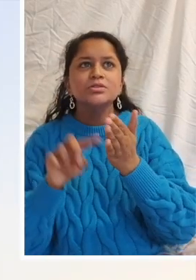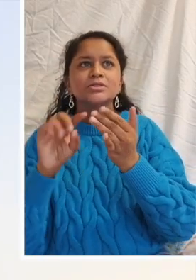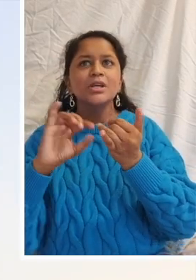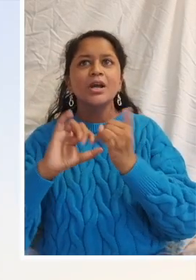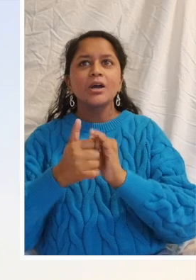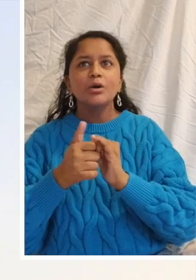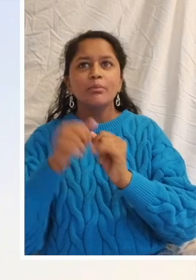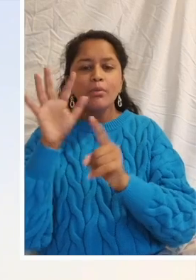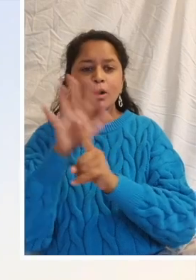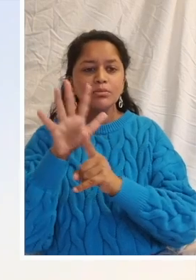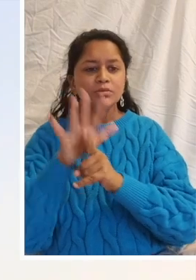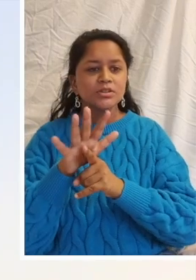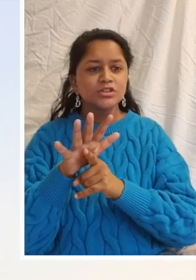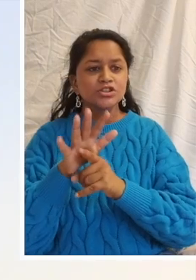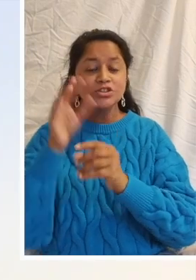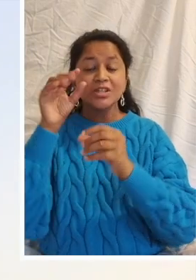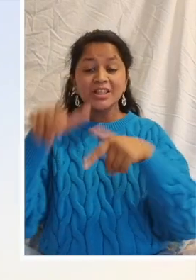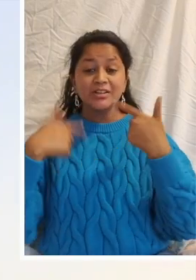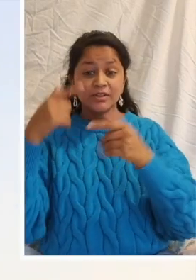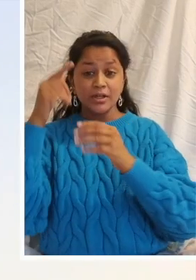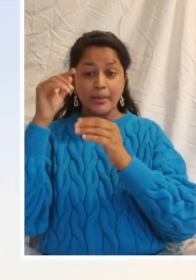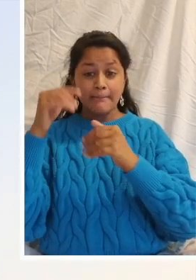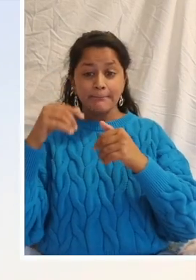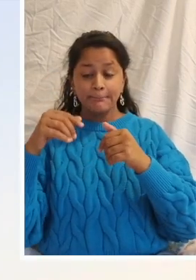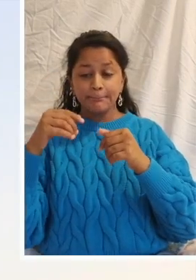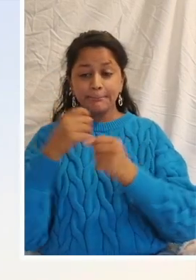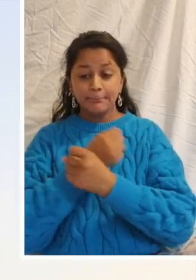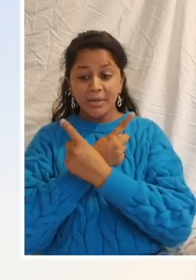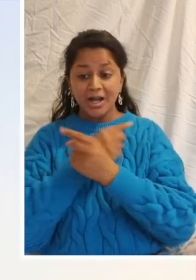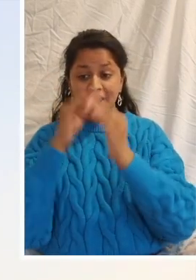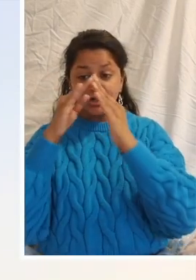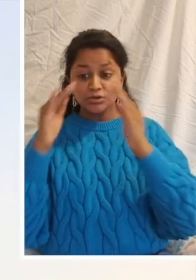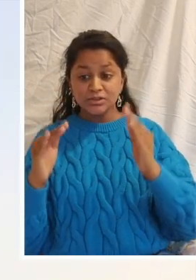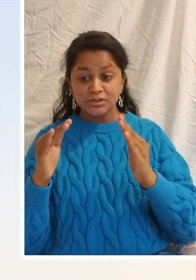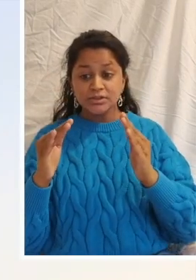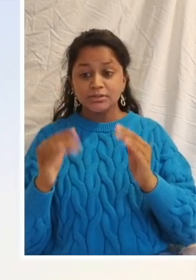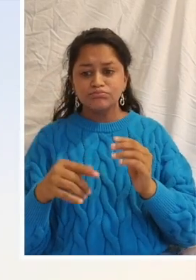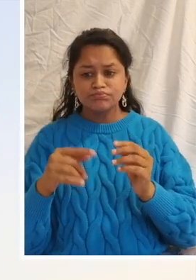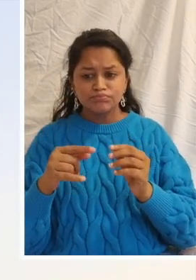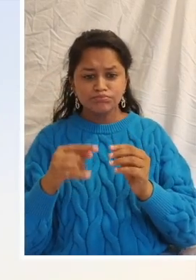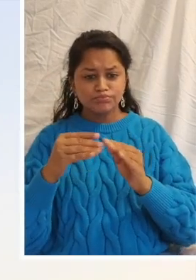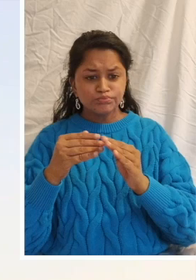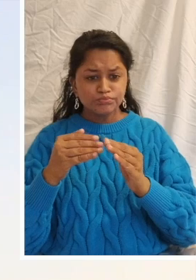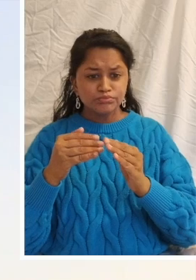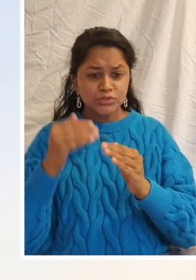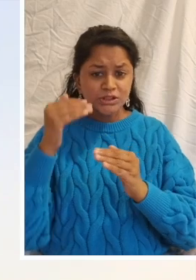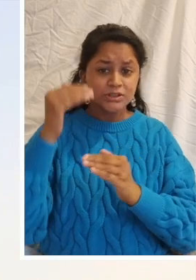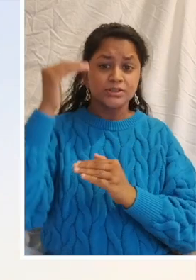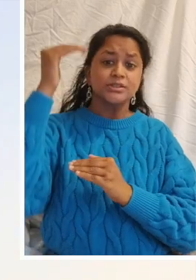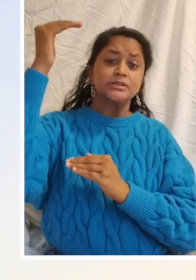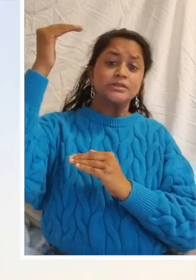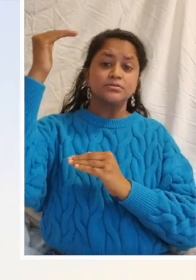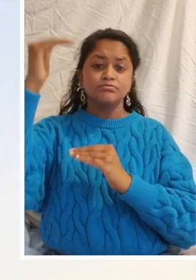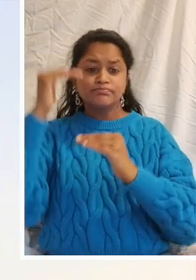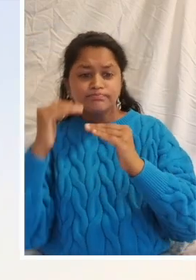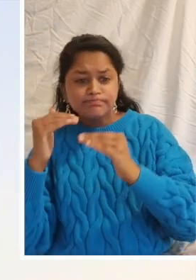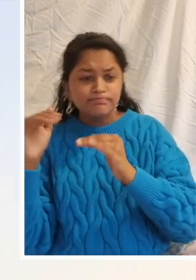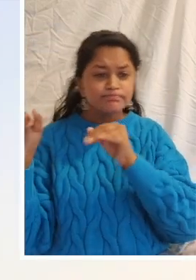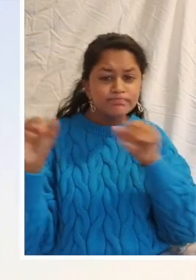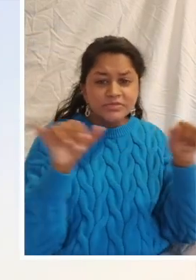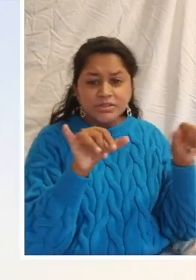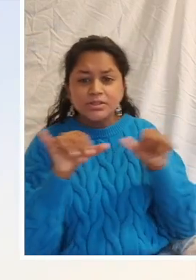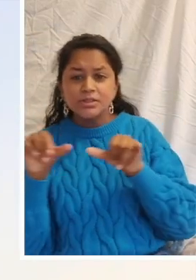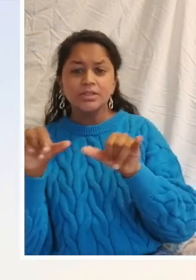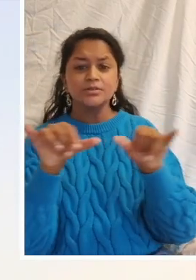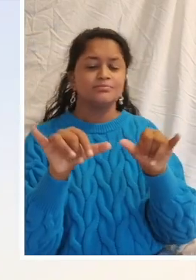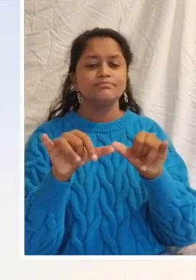We're looking to see how the populations of bats living in the bat houses changes over time, whether it's increasing or decreasing